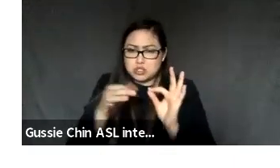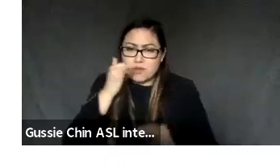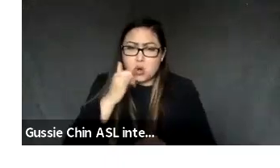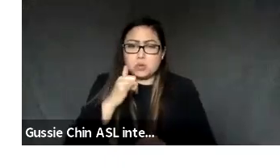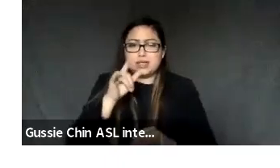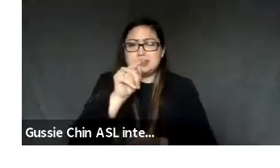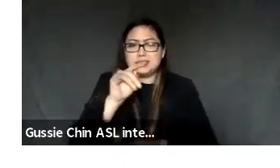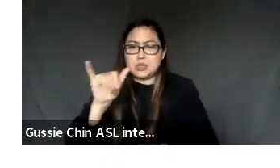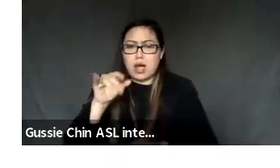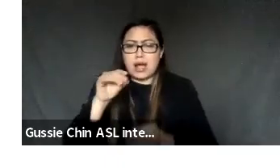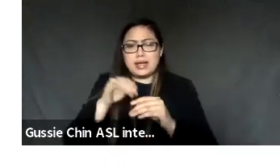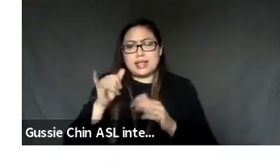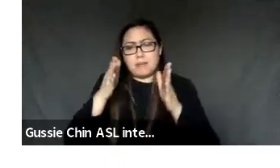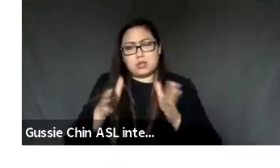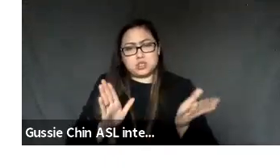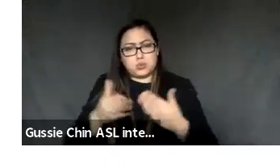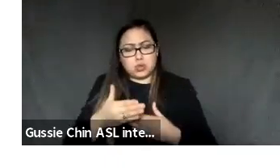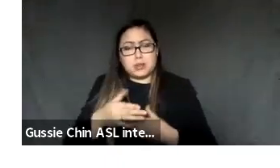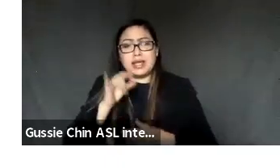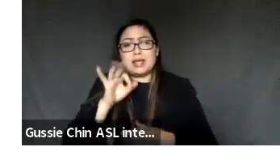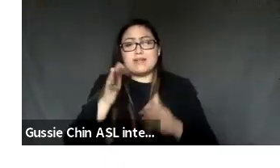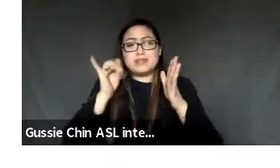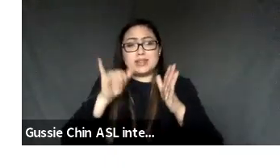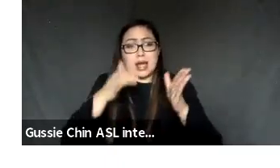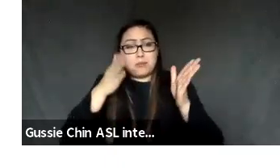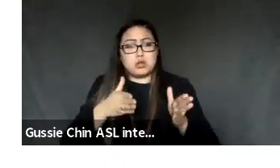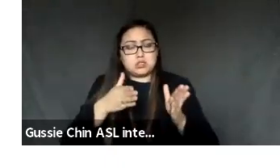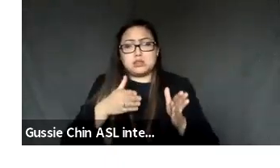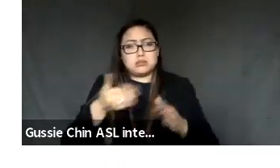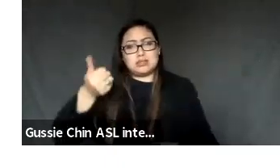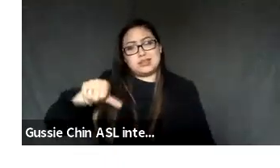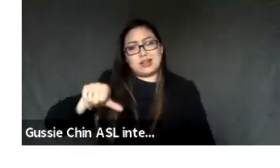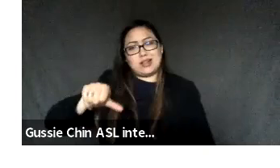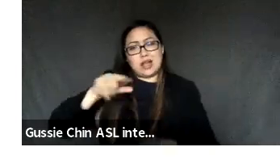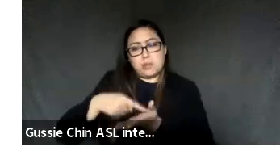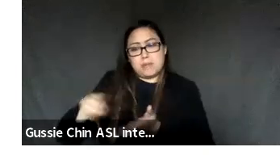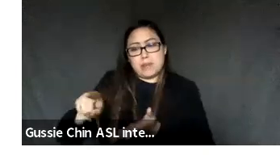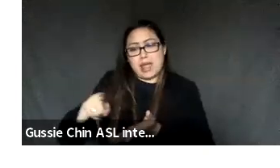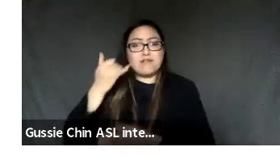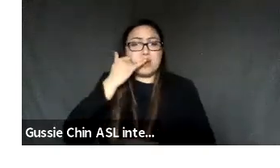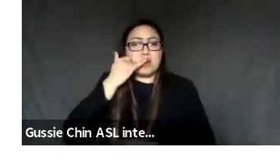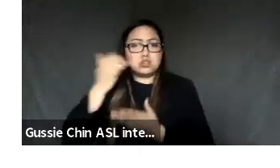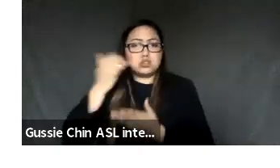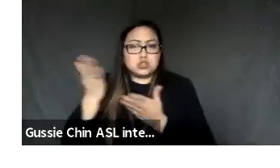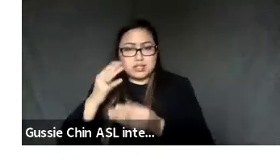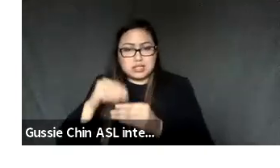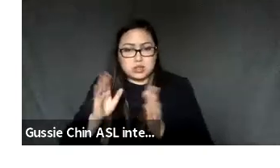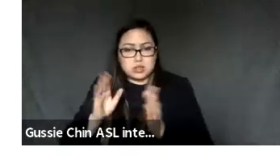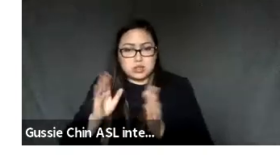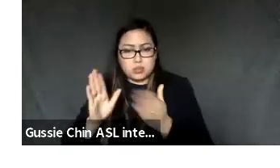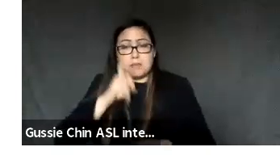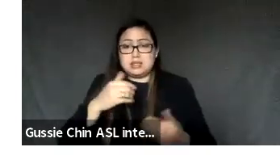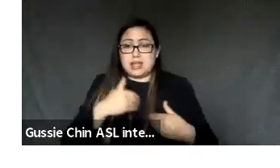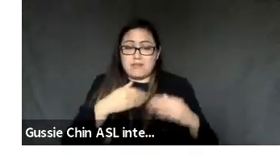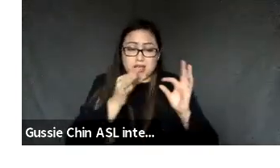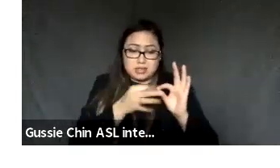room? What if the person declines to pay for phone service in their room? And would there have to be a captioned phone, video phone, or